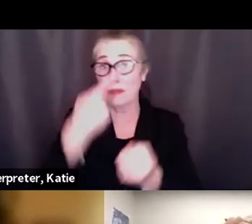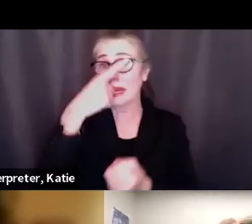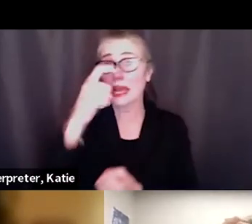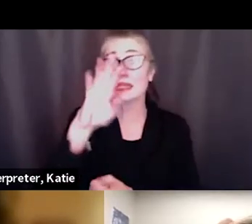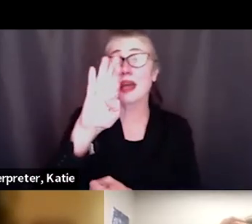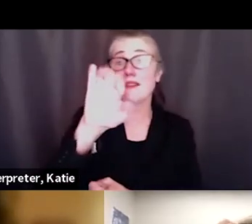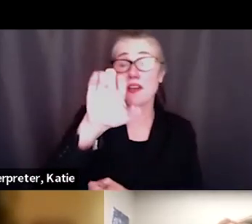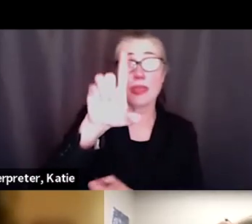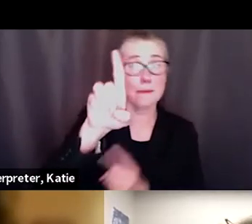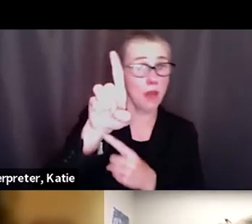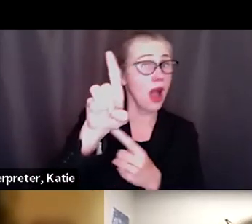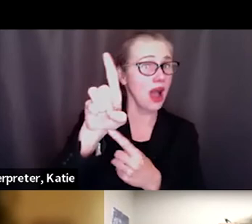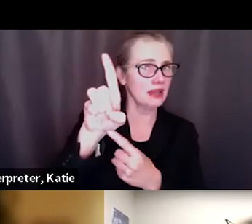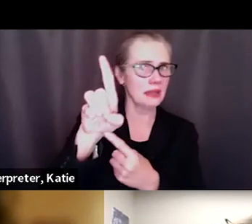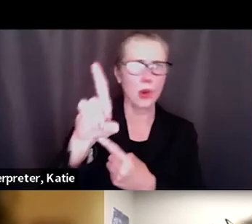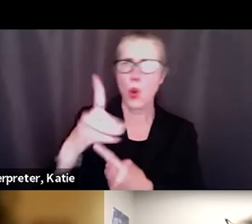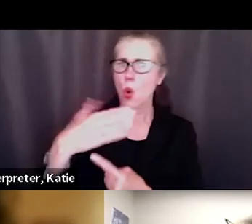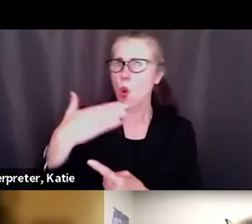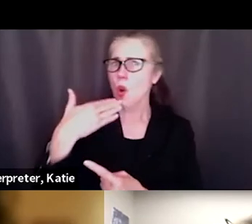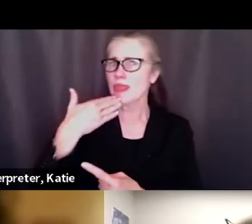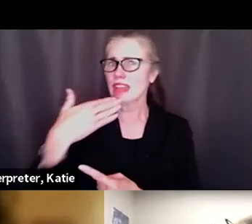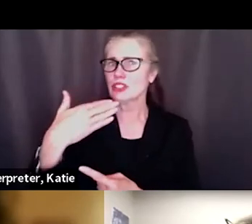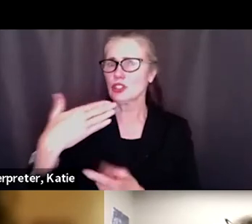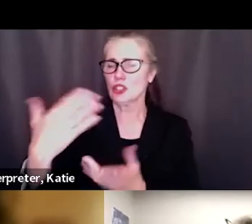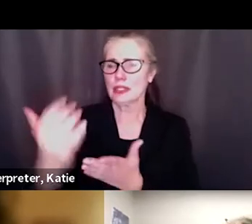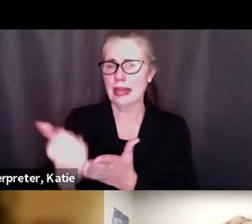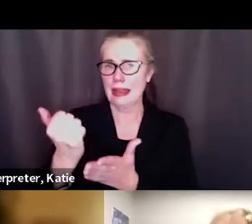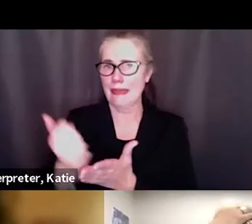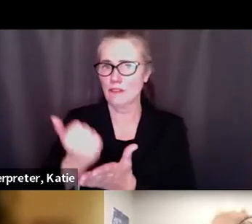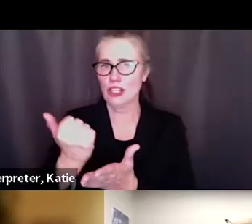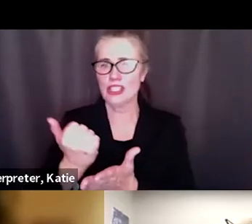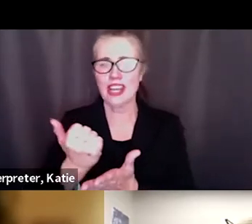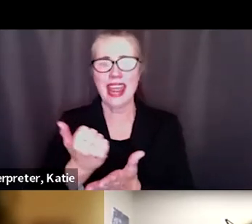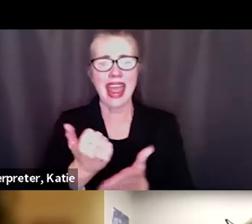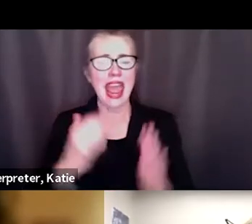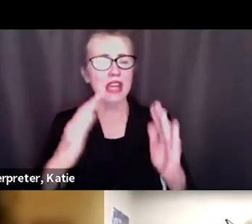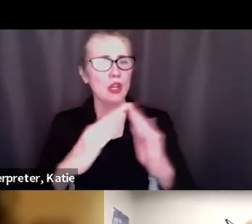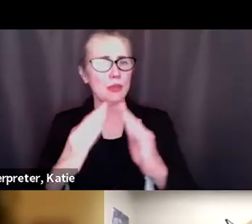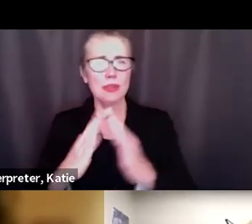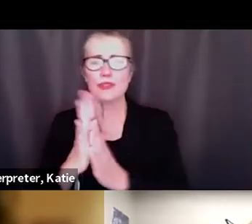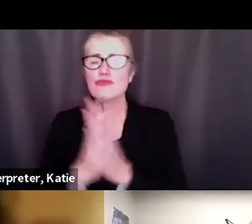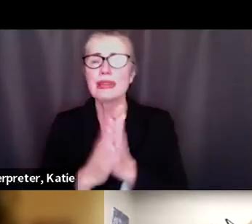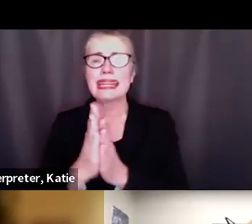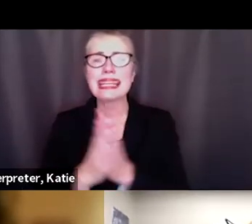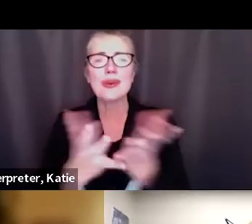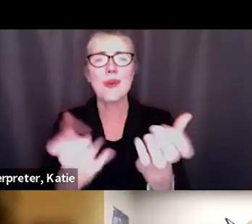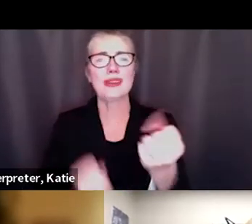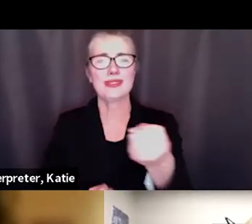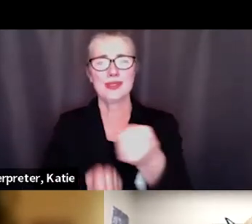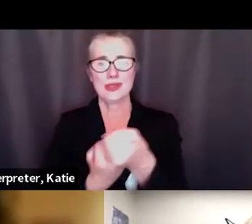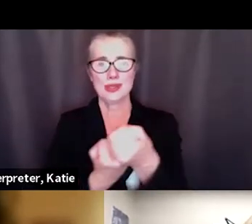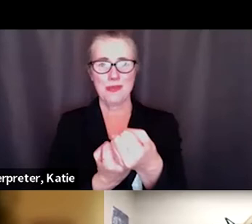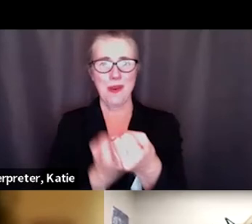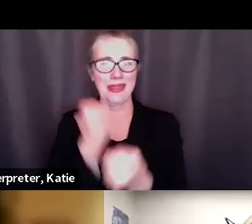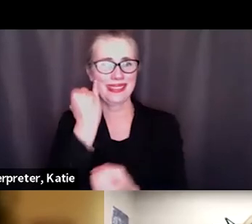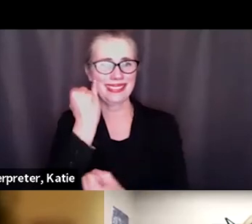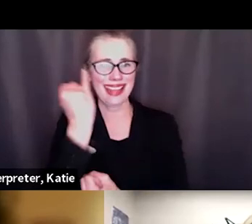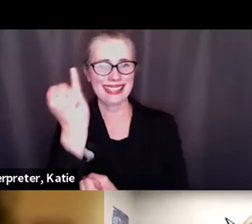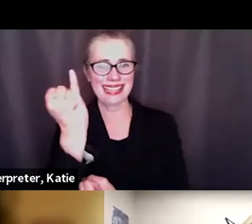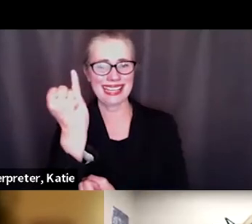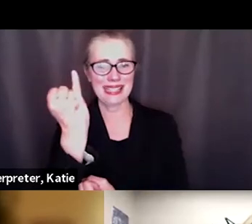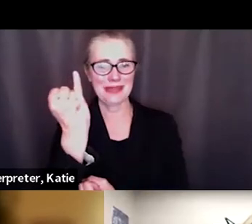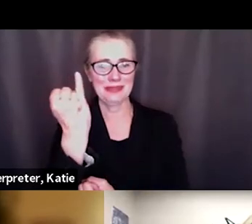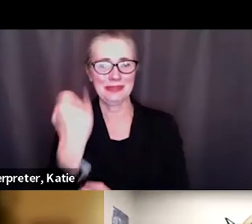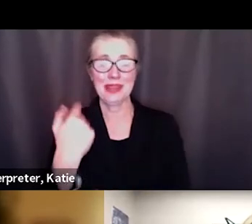leverage and again through our initial feasibility a community that is exceedingly eager to support this so we are just um